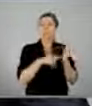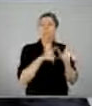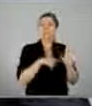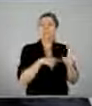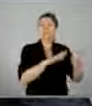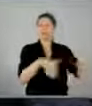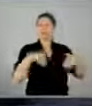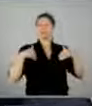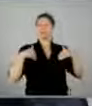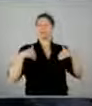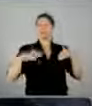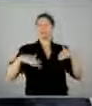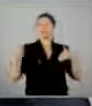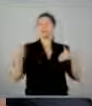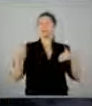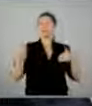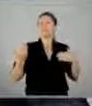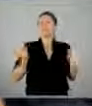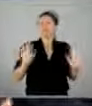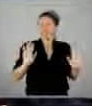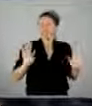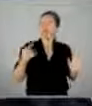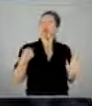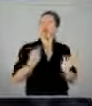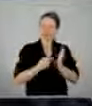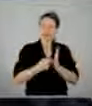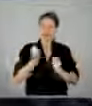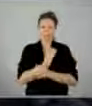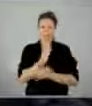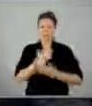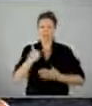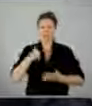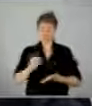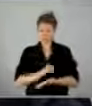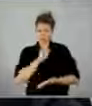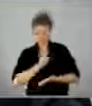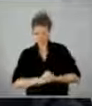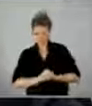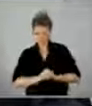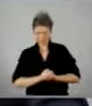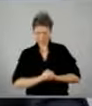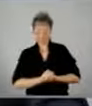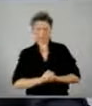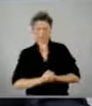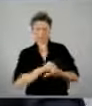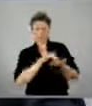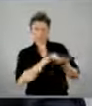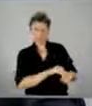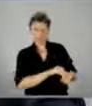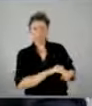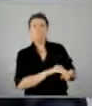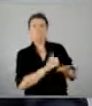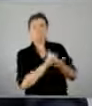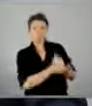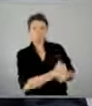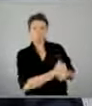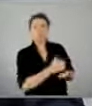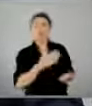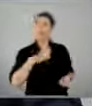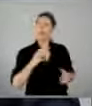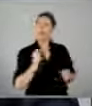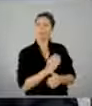confident that any of these things that we might do around this event would in no way impede the agency of